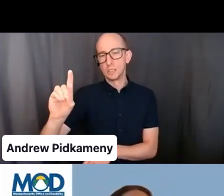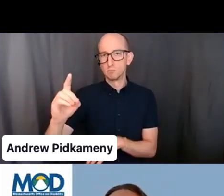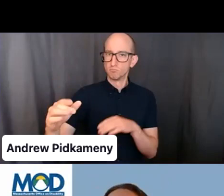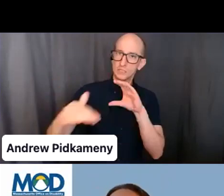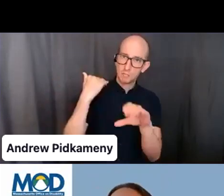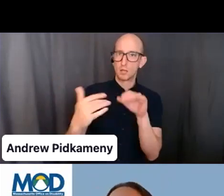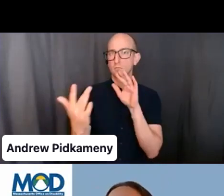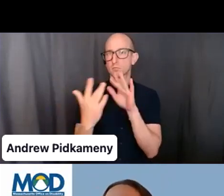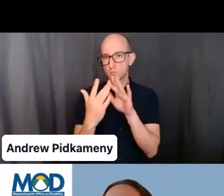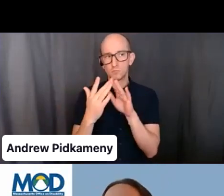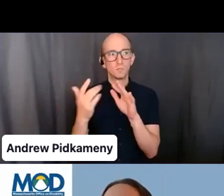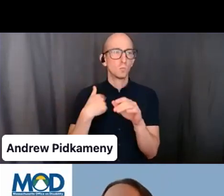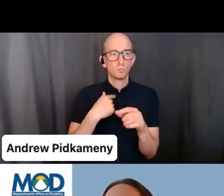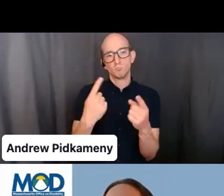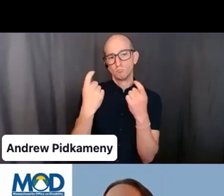So